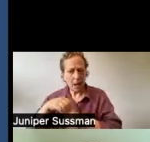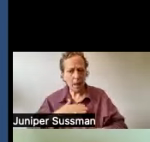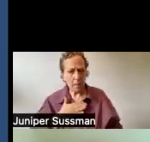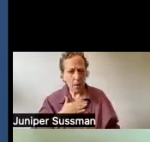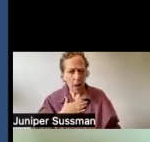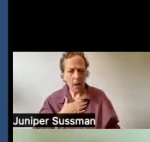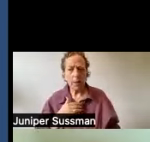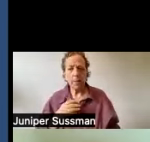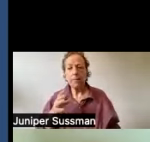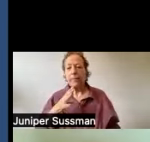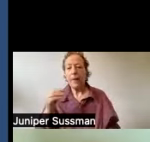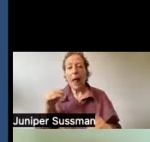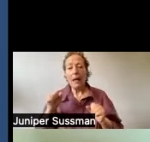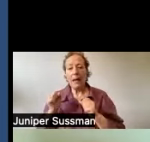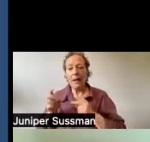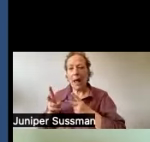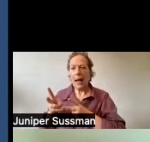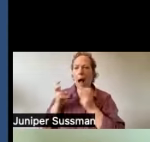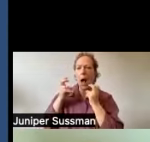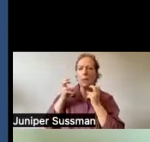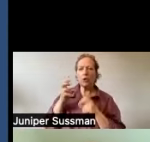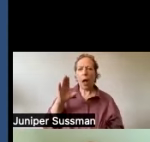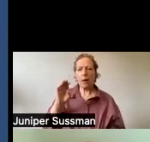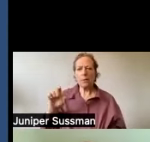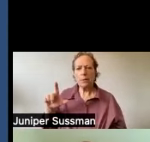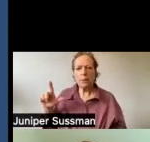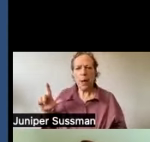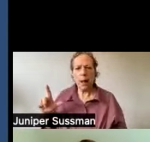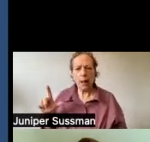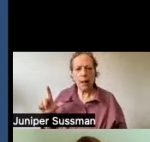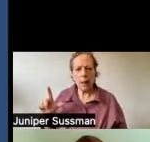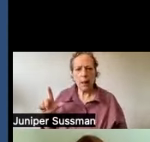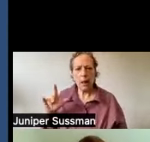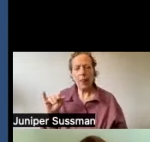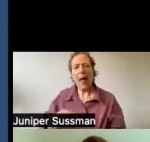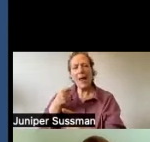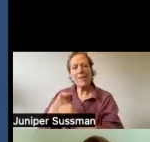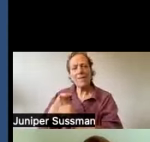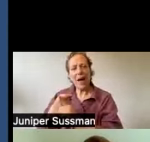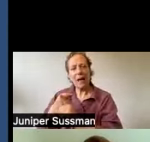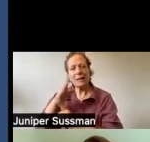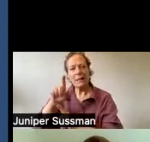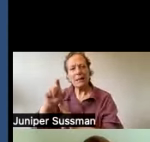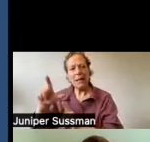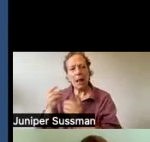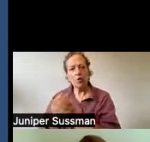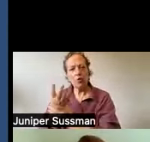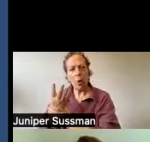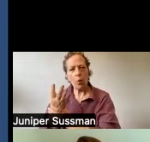It hijacks human cells in a way that affects normal cell growth, which is a major life